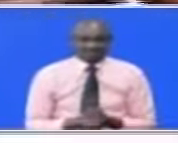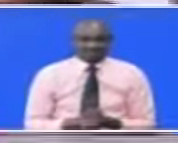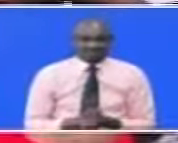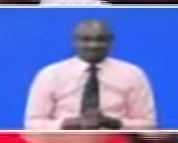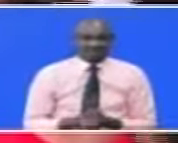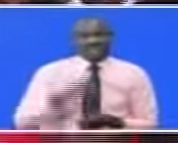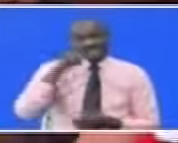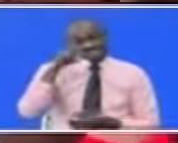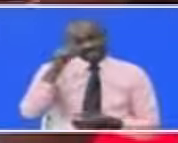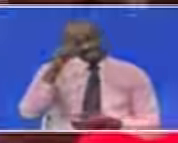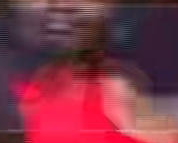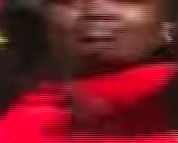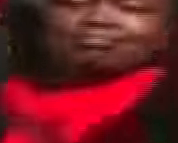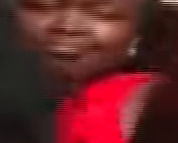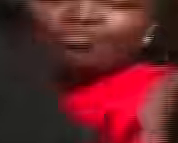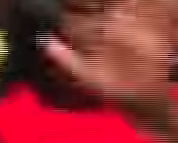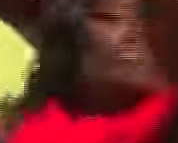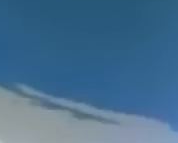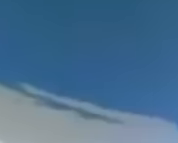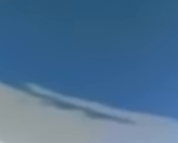Timothy Otieno, KTN News.